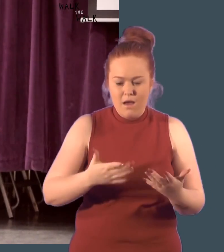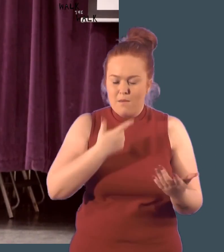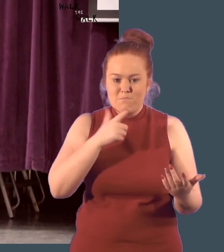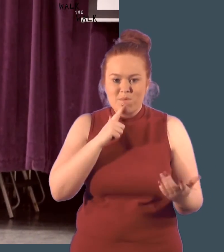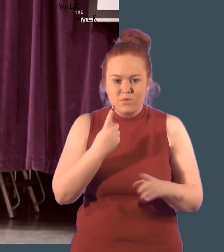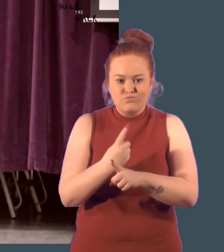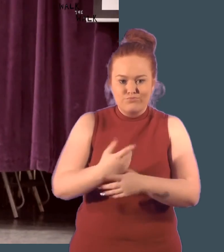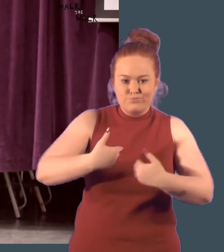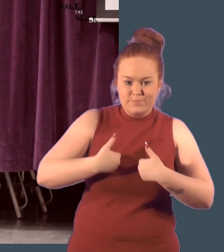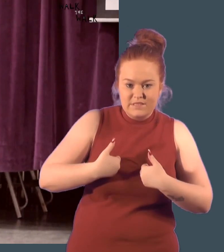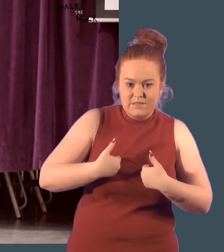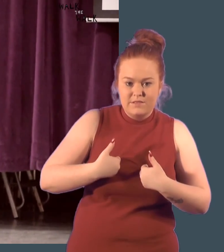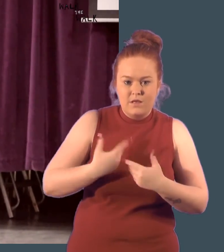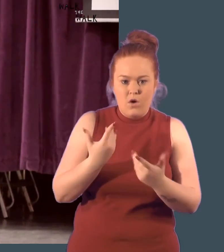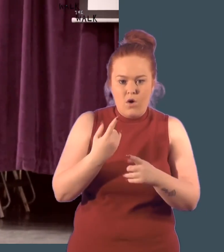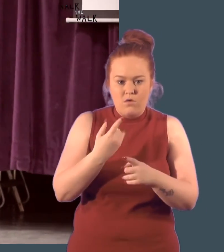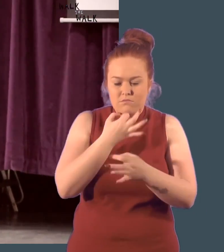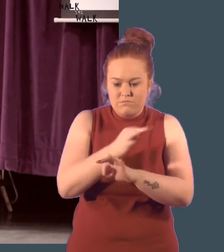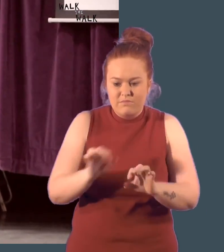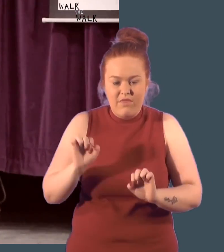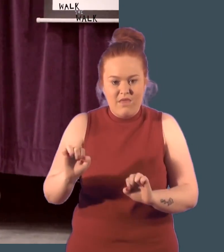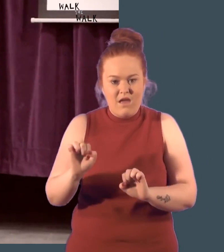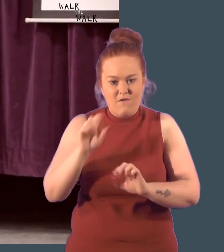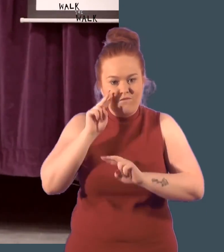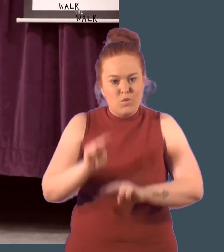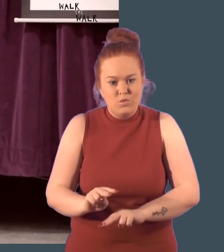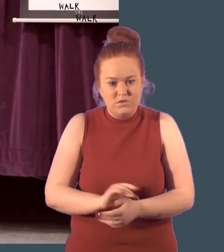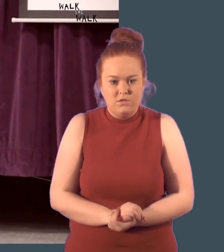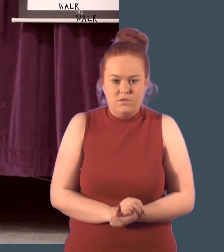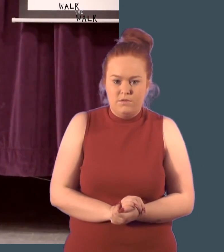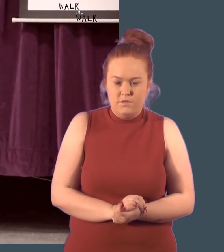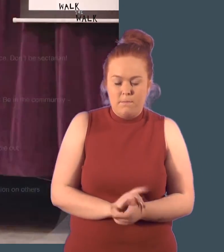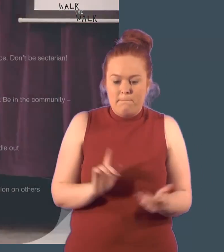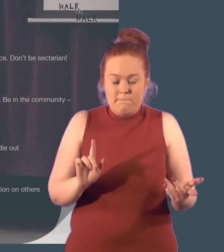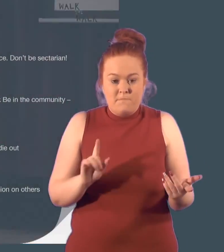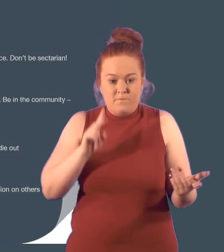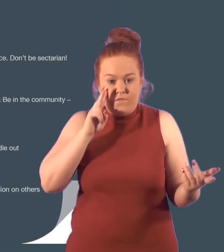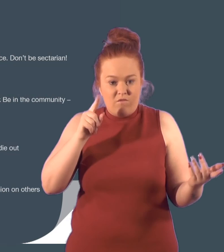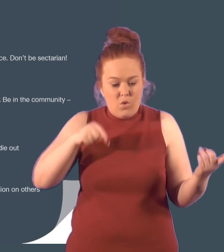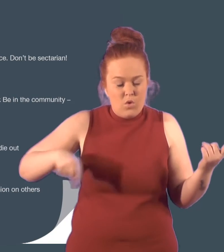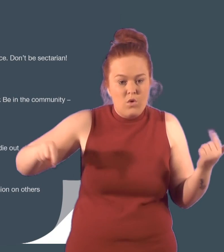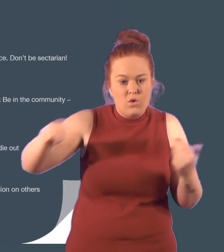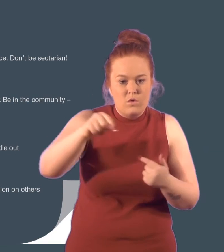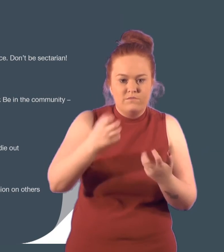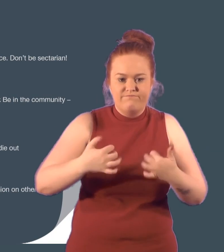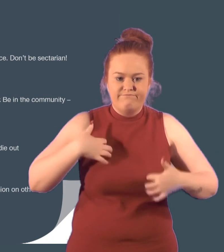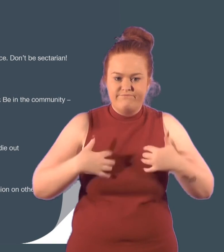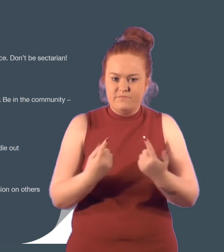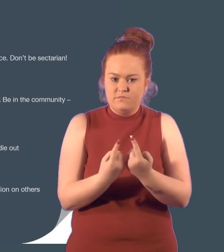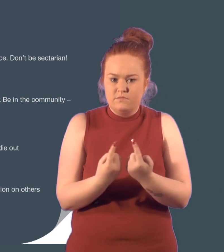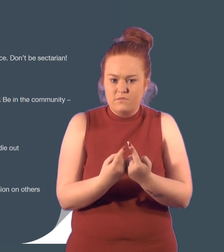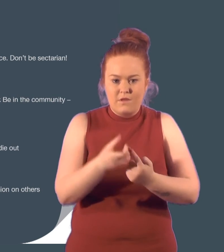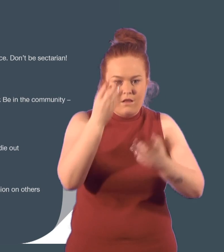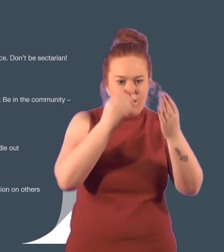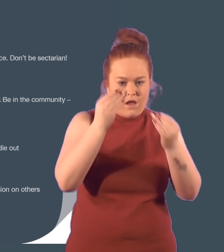which is what you were saying about kind of ask people why they hold these views. But then if you look elsewhere, you've also got really interesting things